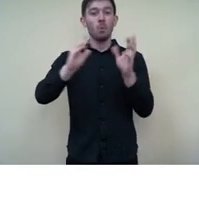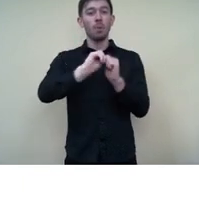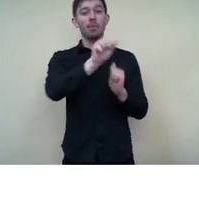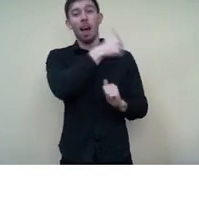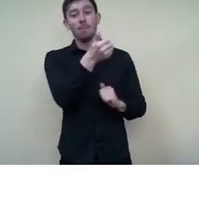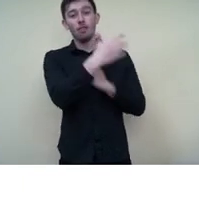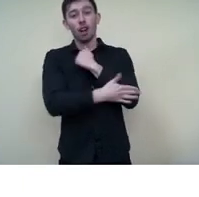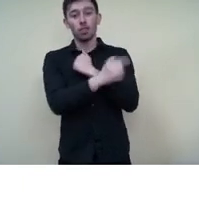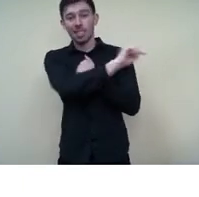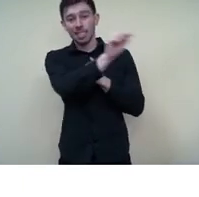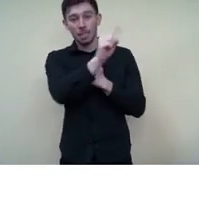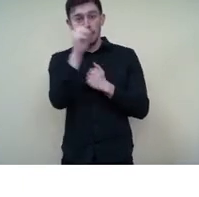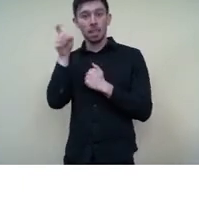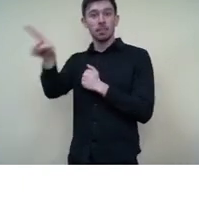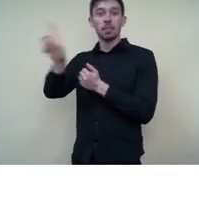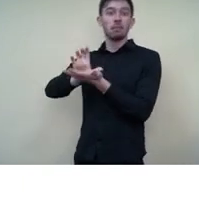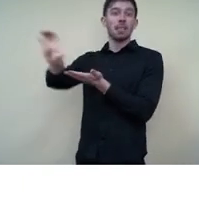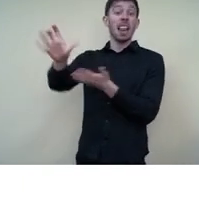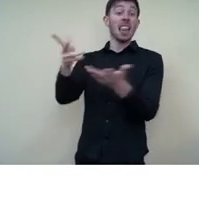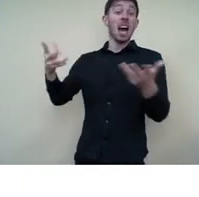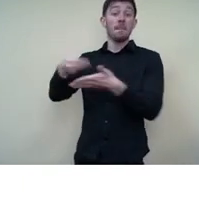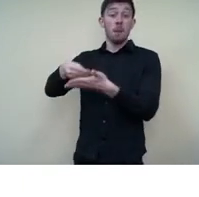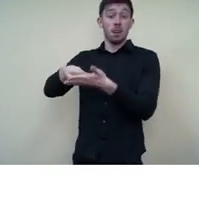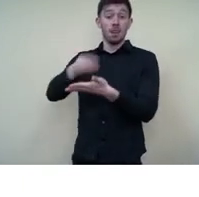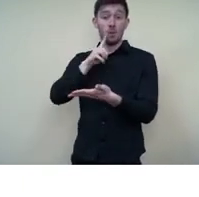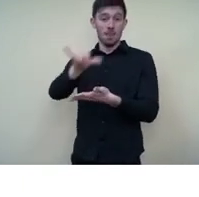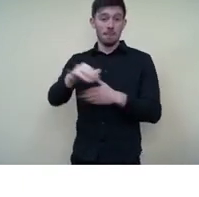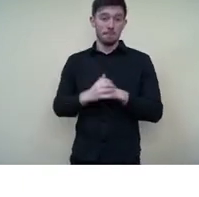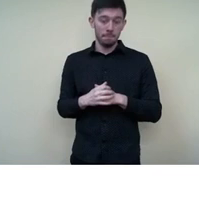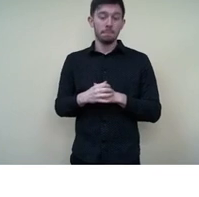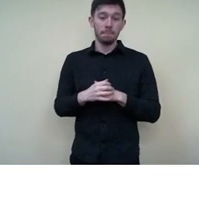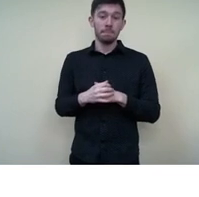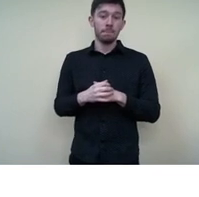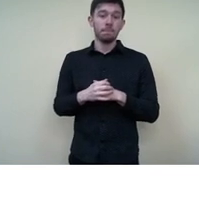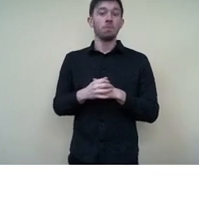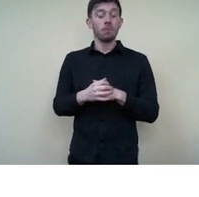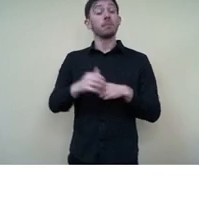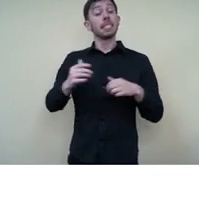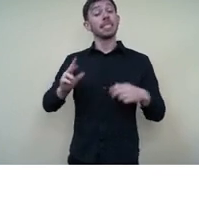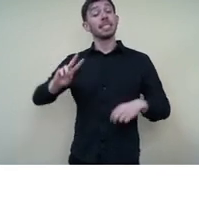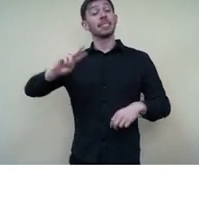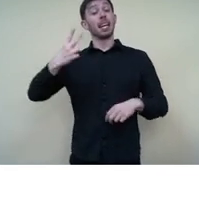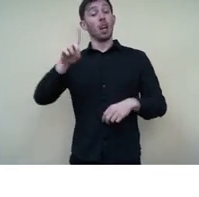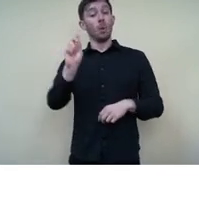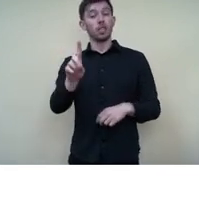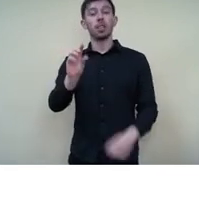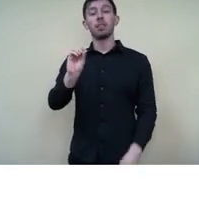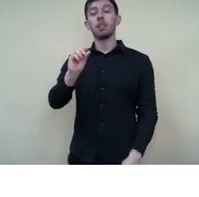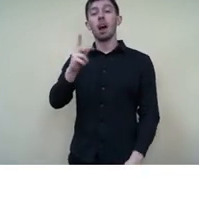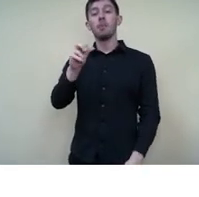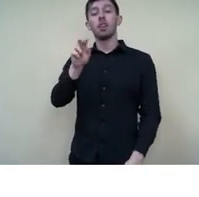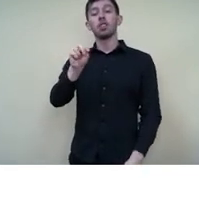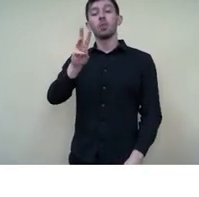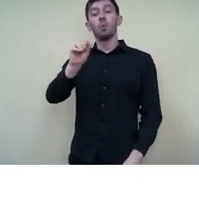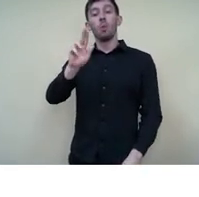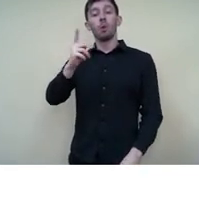they spent so much money in this initiative, in essence. And so that leads us to the question of, with Operation Warp Speed, were